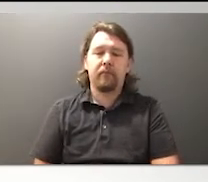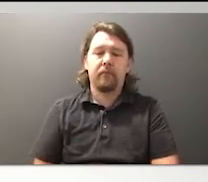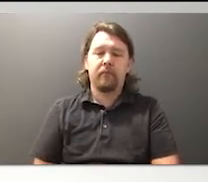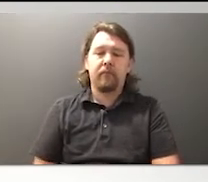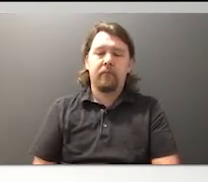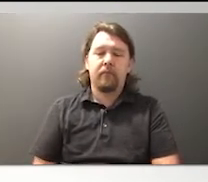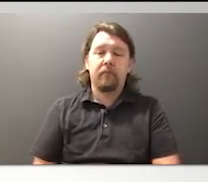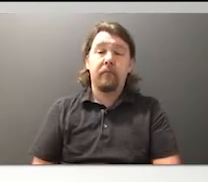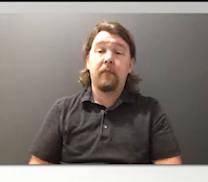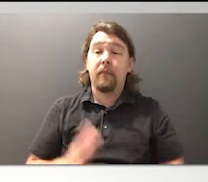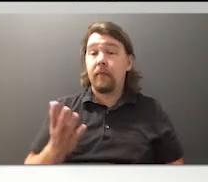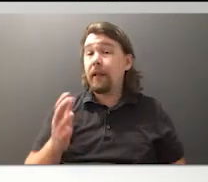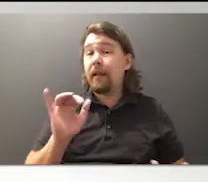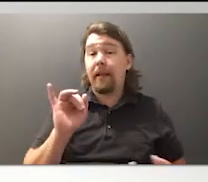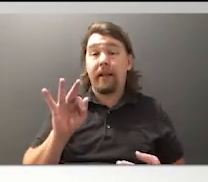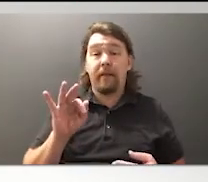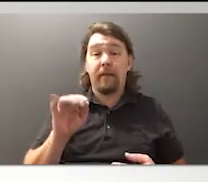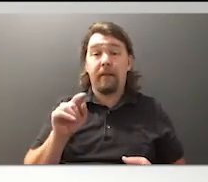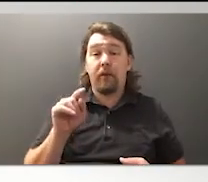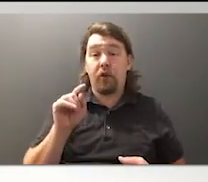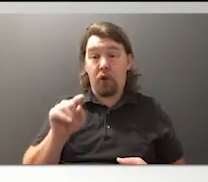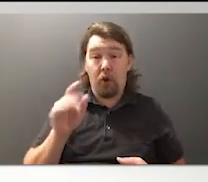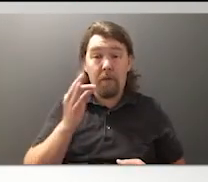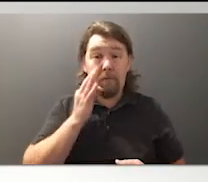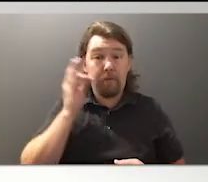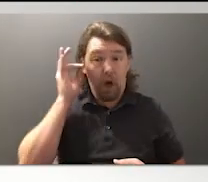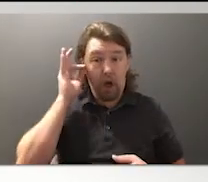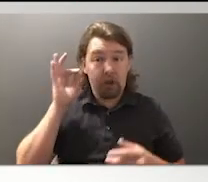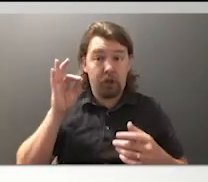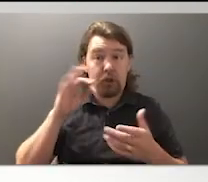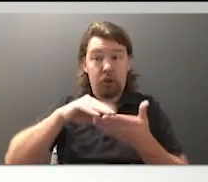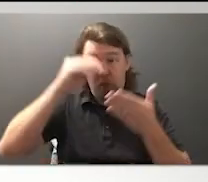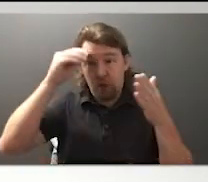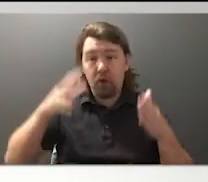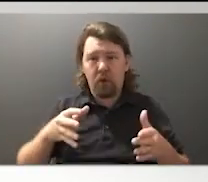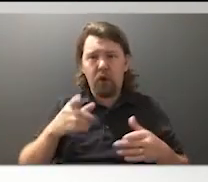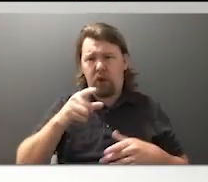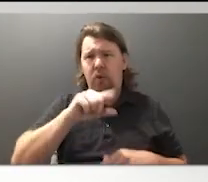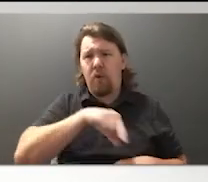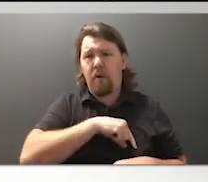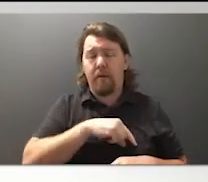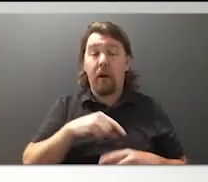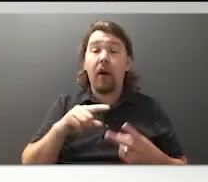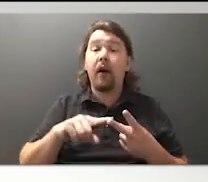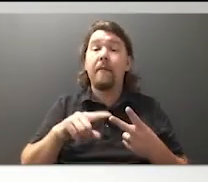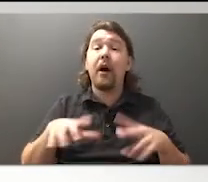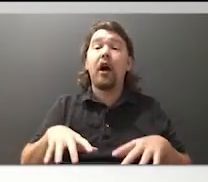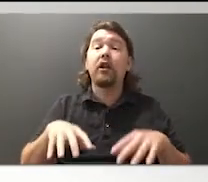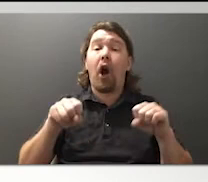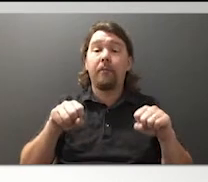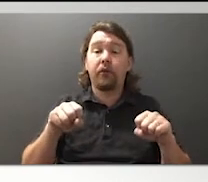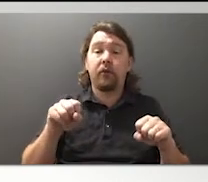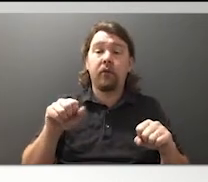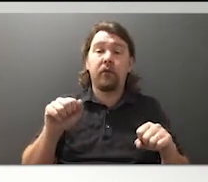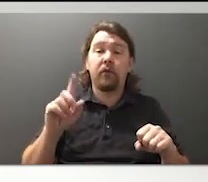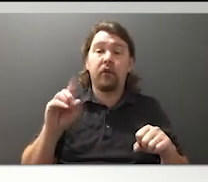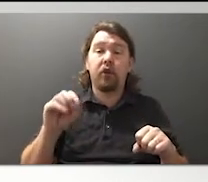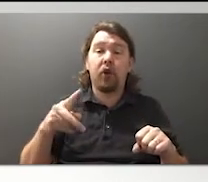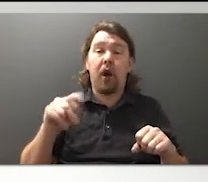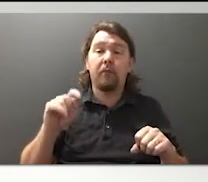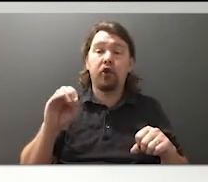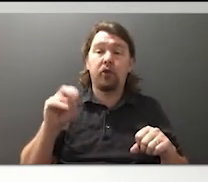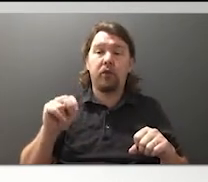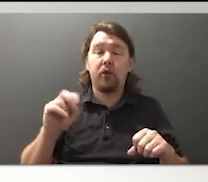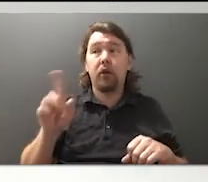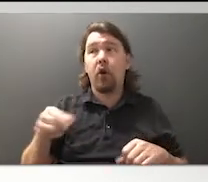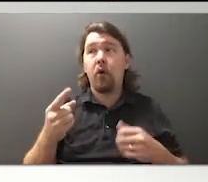Well, if you're foster, you qualify. Well, for adoption, there's the only thing that